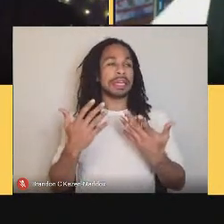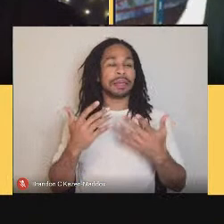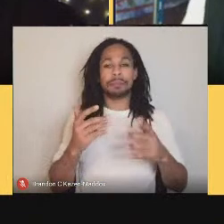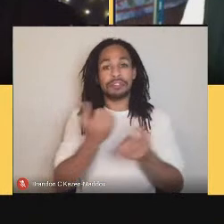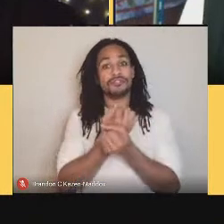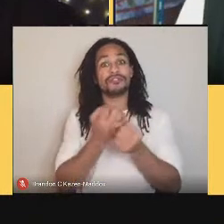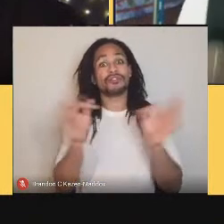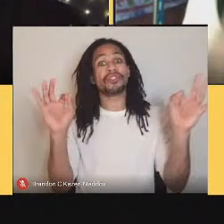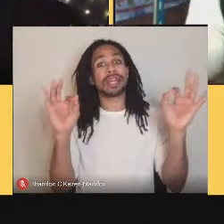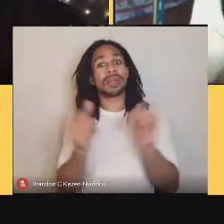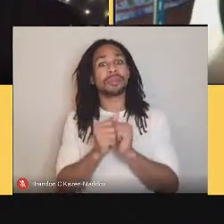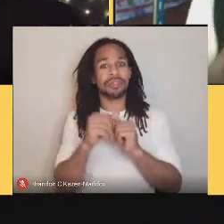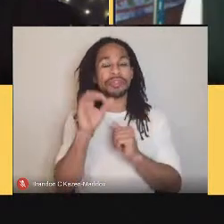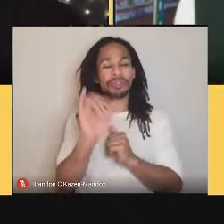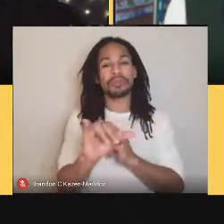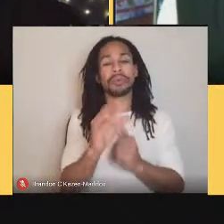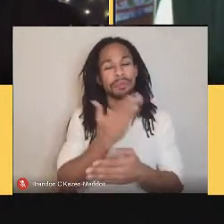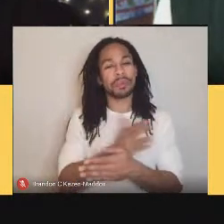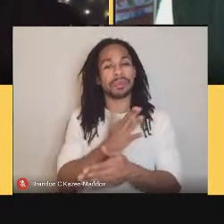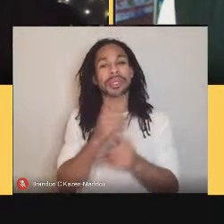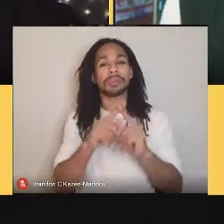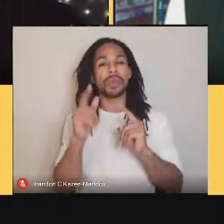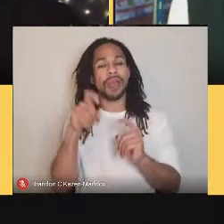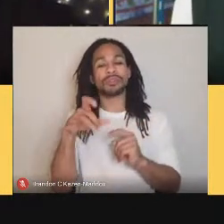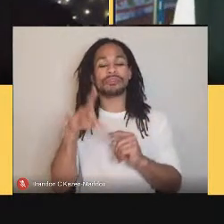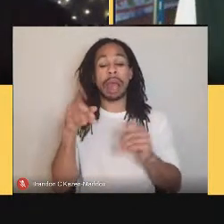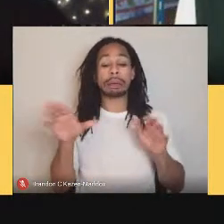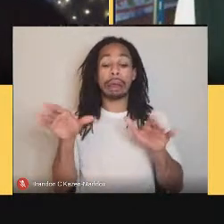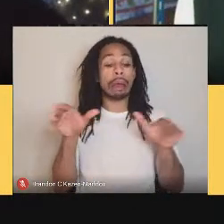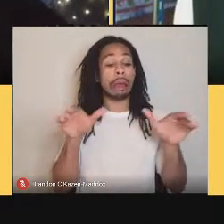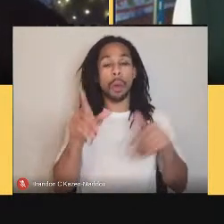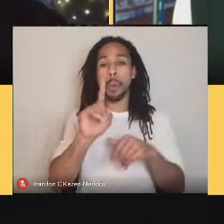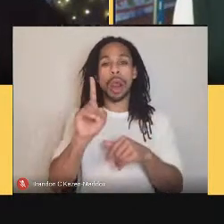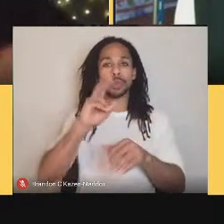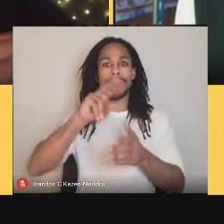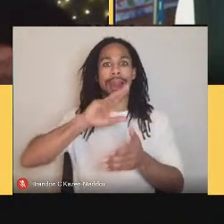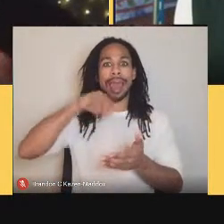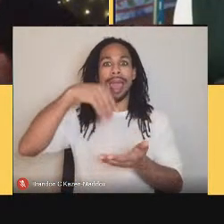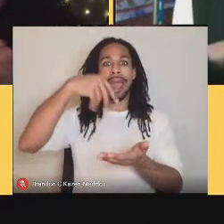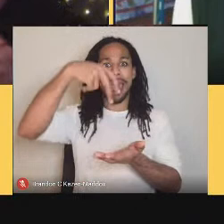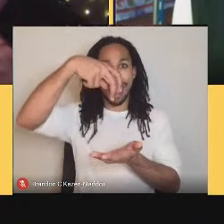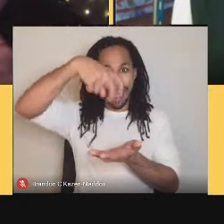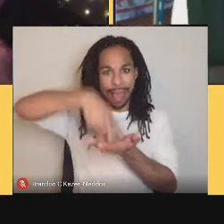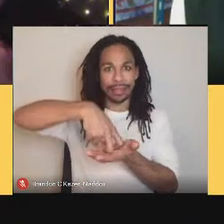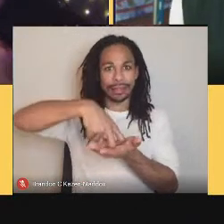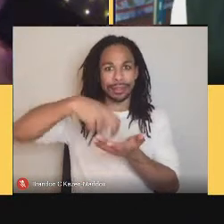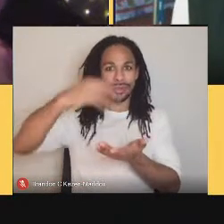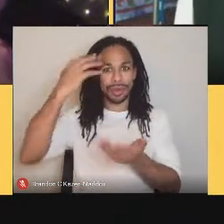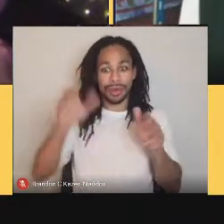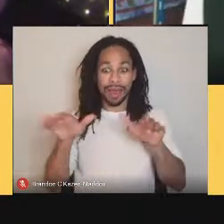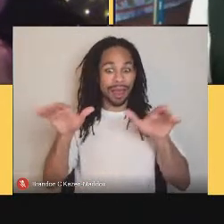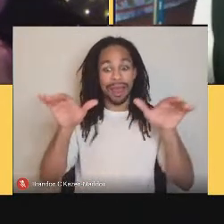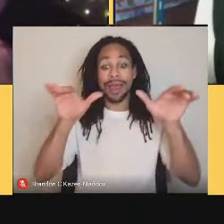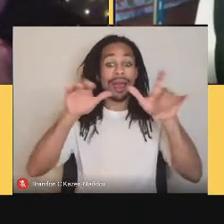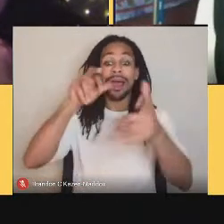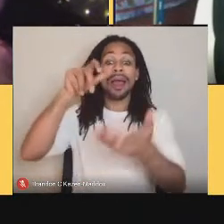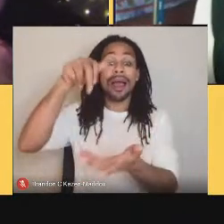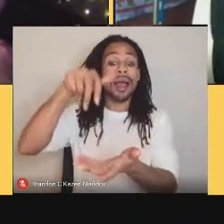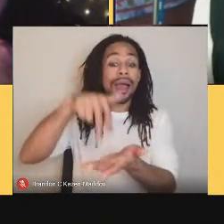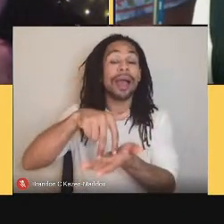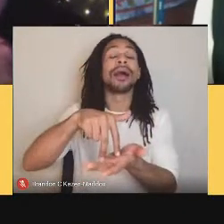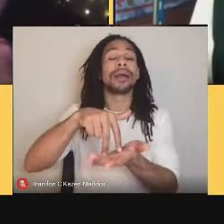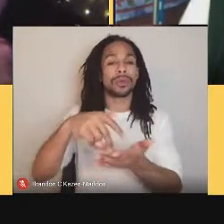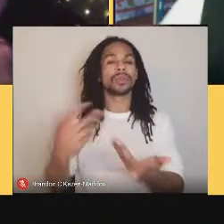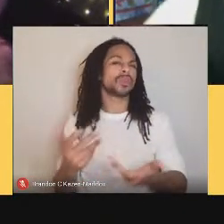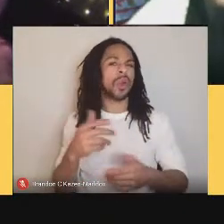know, an area to land. And that's kind of where the motifs lives and breathes with me. It kind of just, it finds its way into your